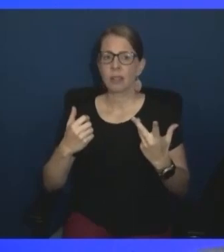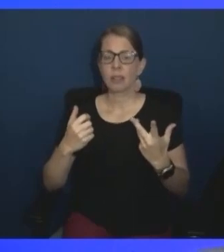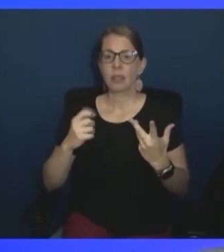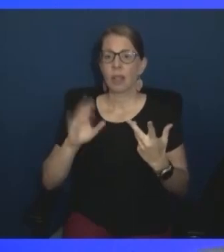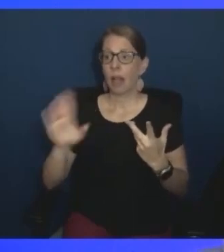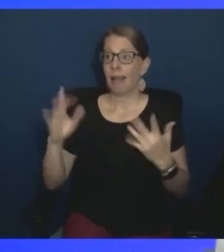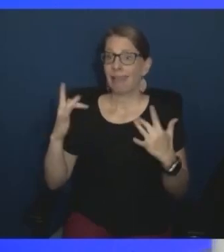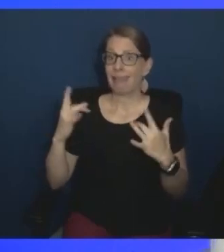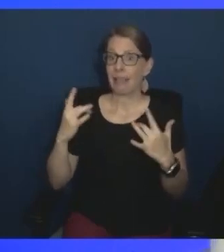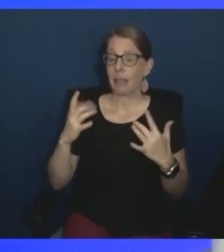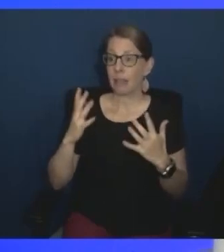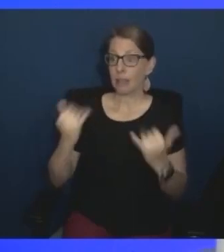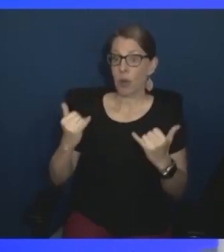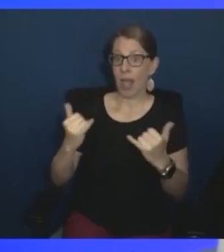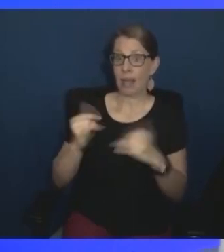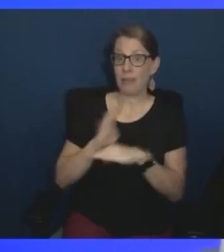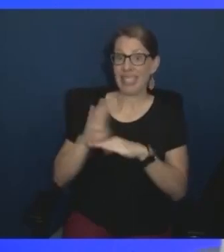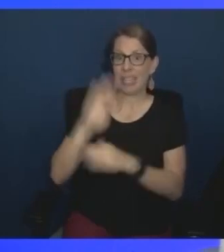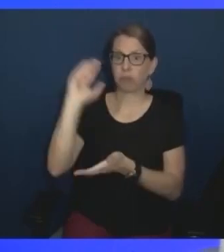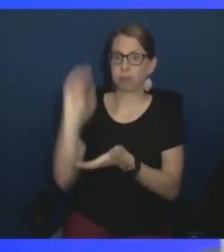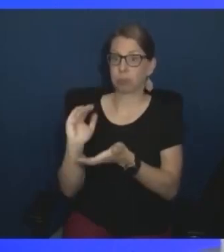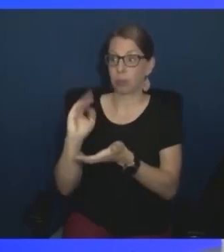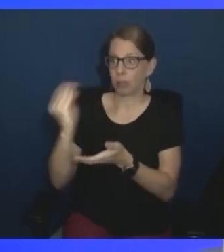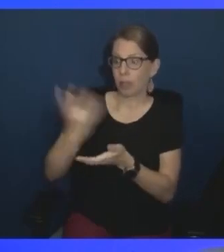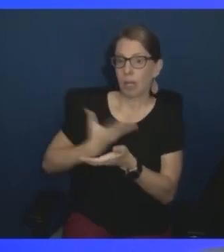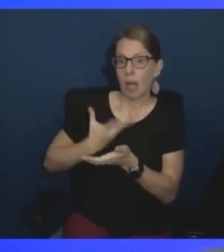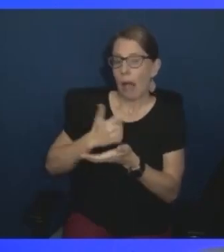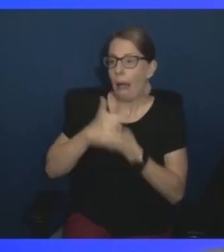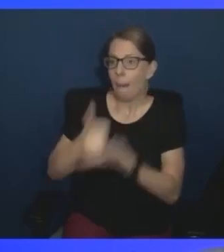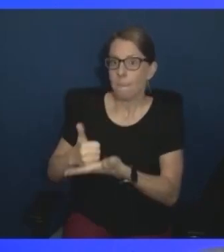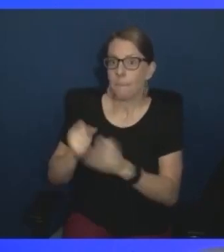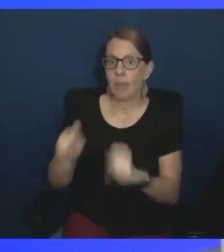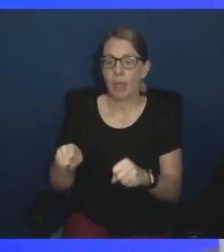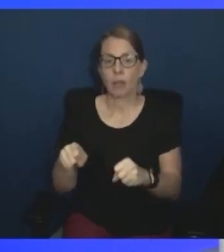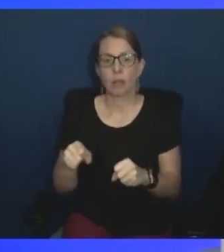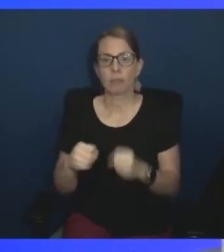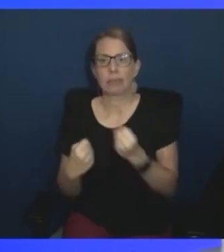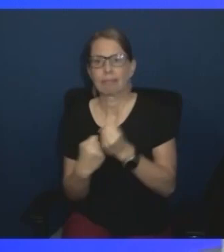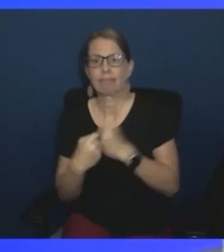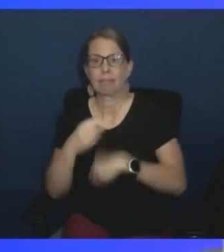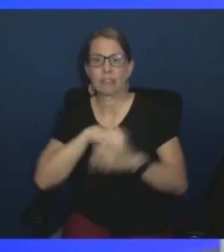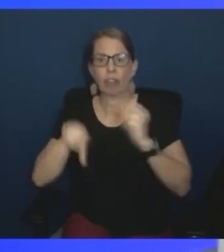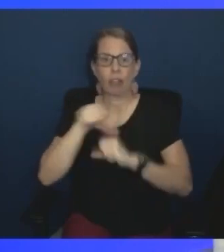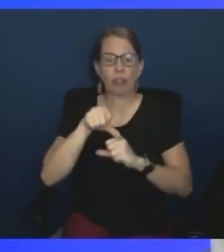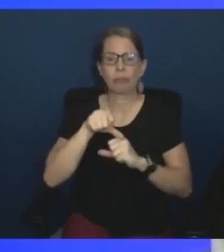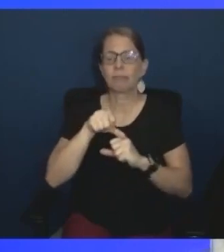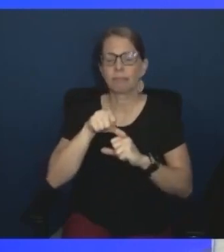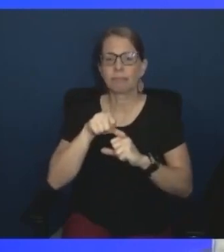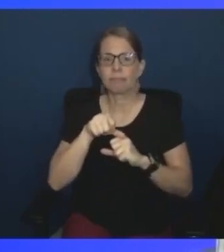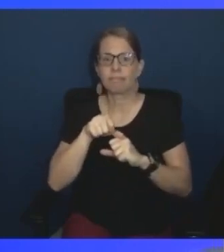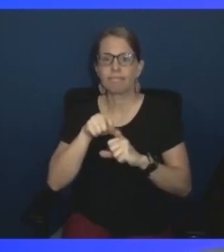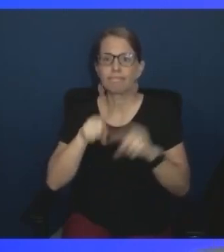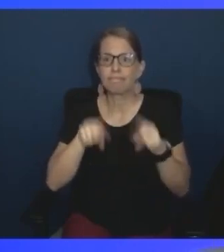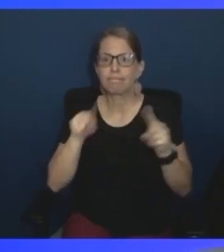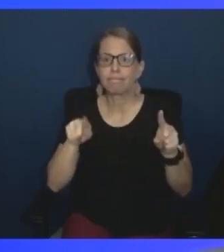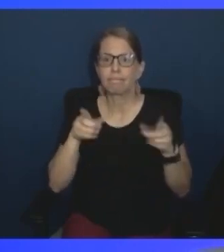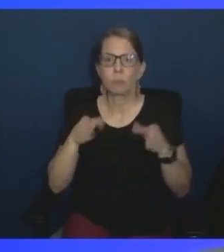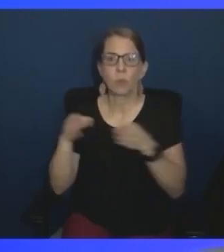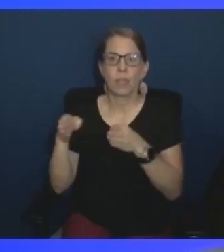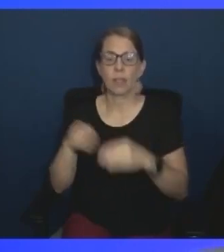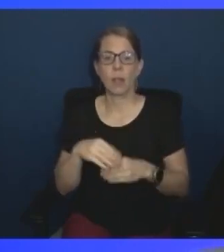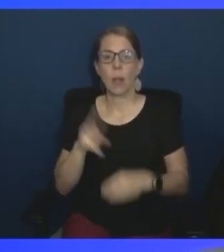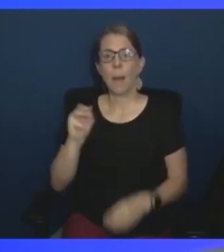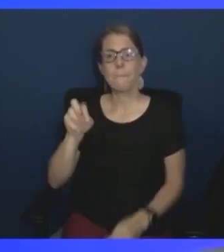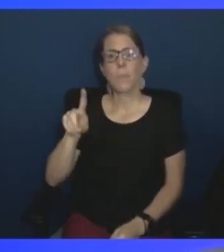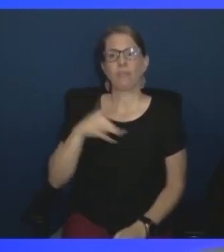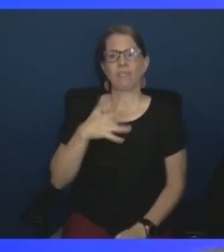help with, kind of thing. So we've really been kind of picking each other up. But yeah, definitely, the mood feels different this time, right? I mean, especially knowing